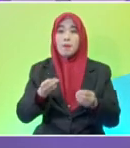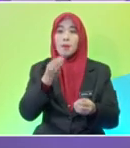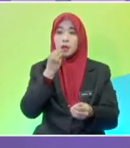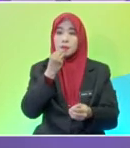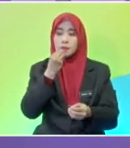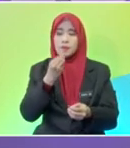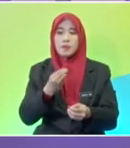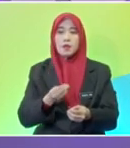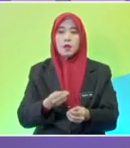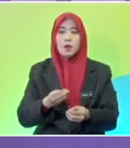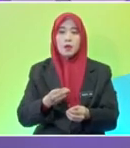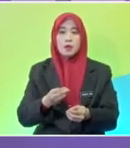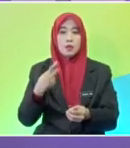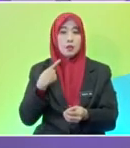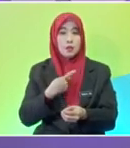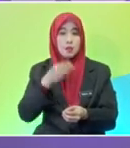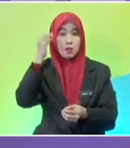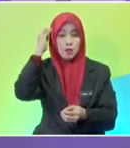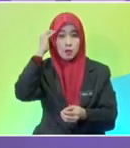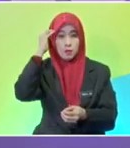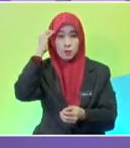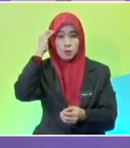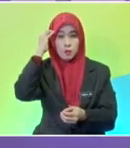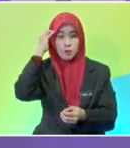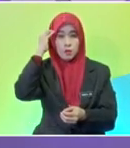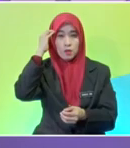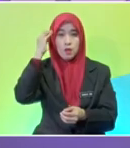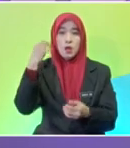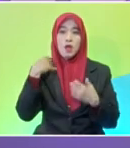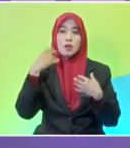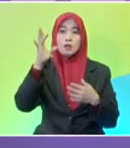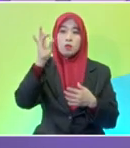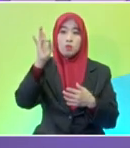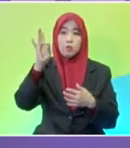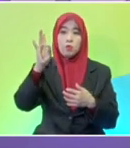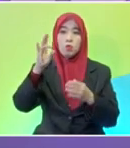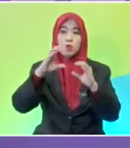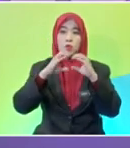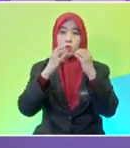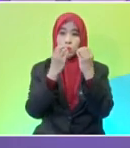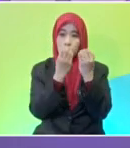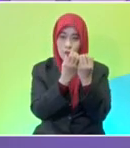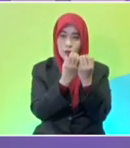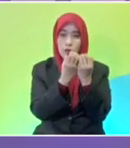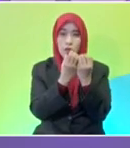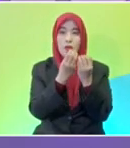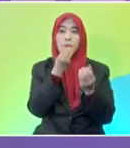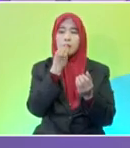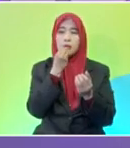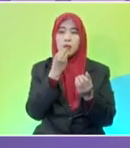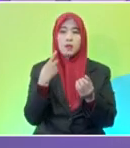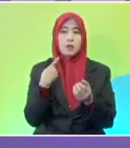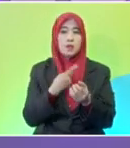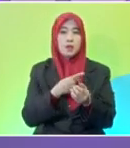we know some foods contains 7 classes of food. Mm-hmm. Okay, there are 7 classes that we are going to